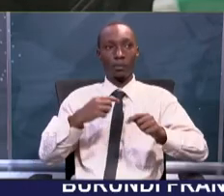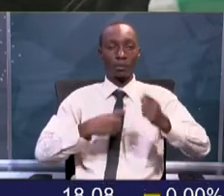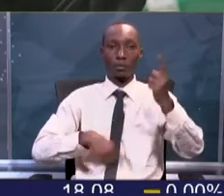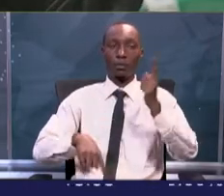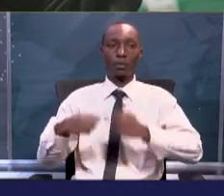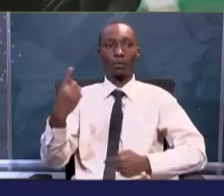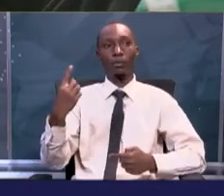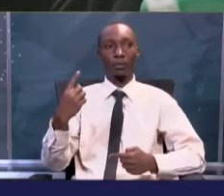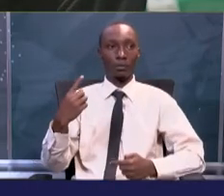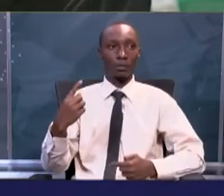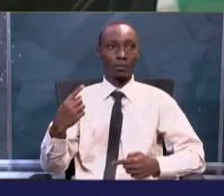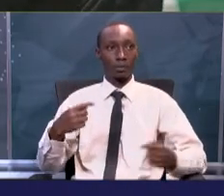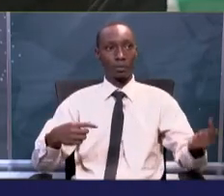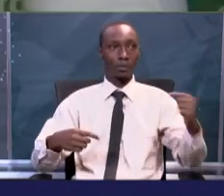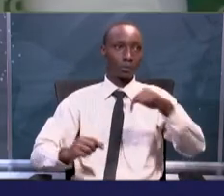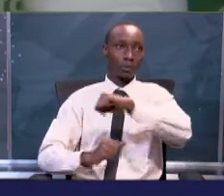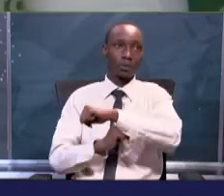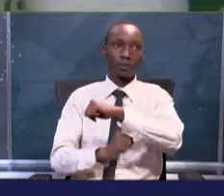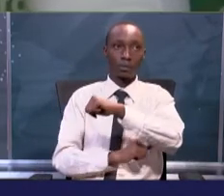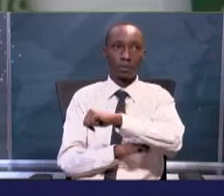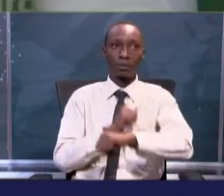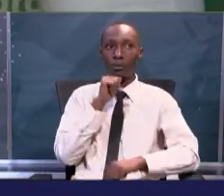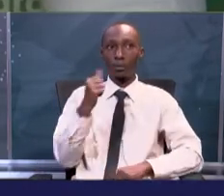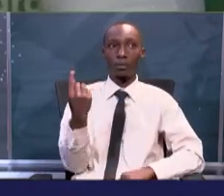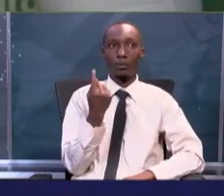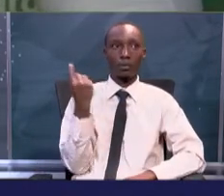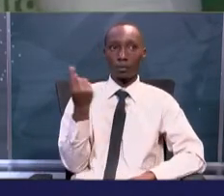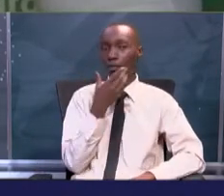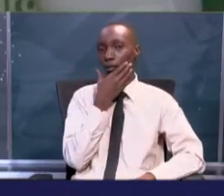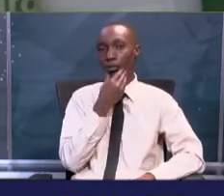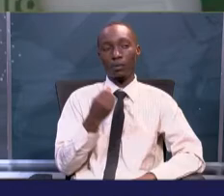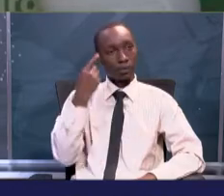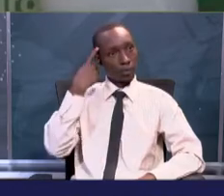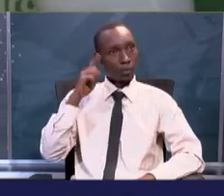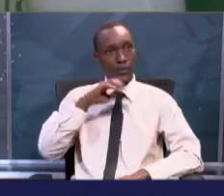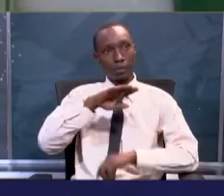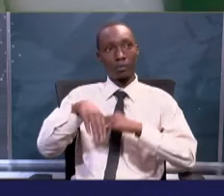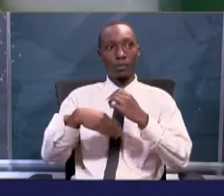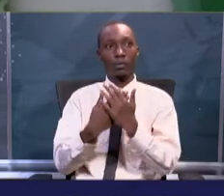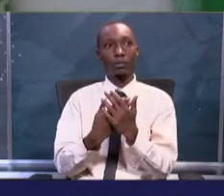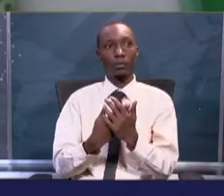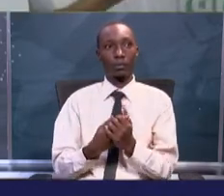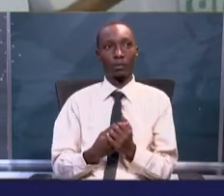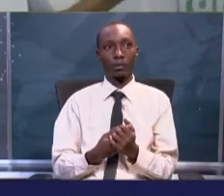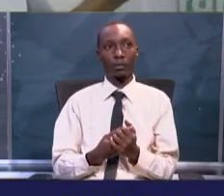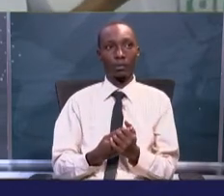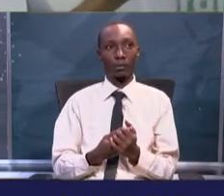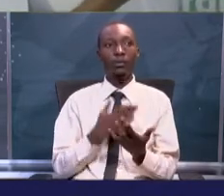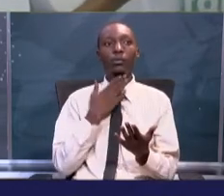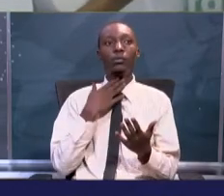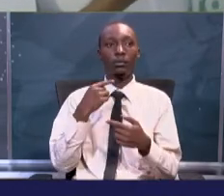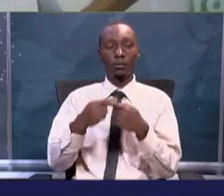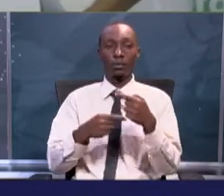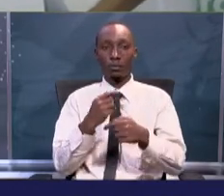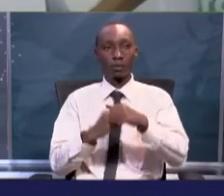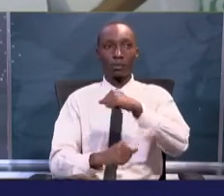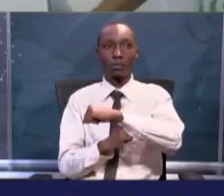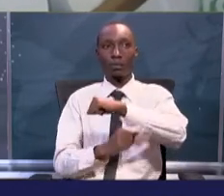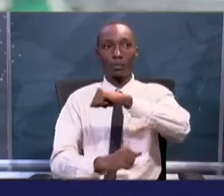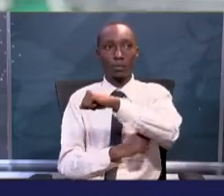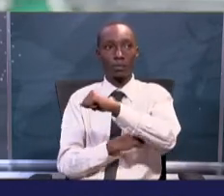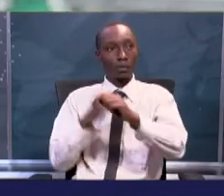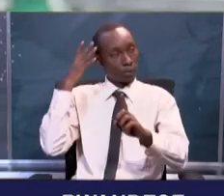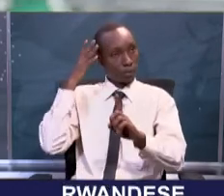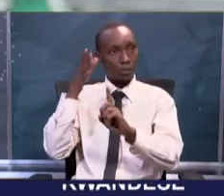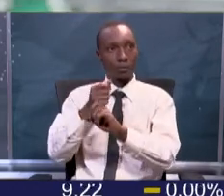drivers. Come out and support. It's not just for men, it's for everyone. We are keen to continue supporting her. We are keen to make sure that she achieves her